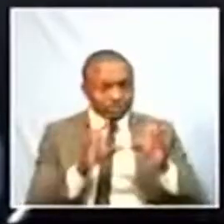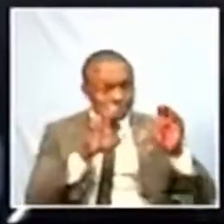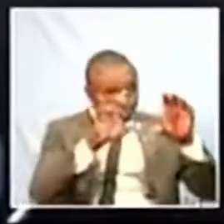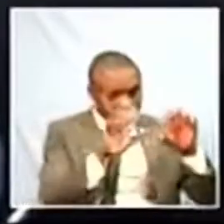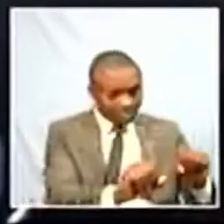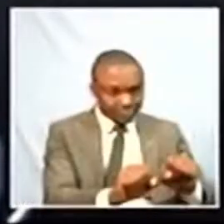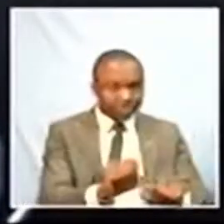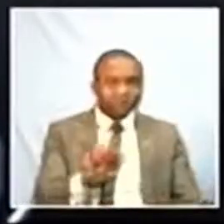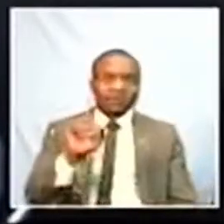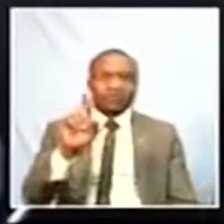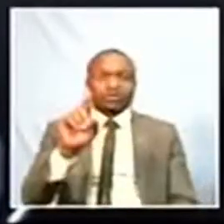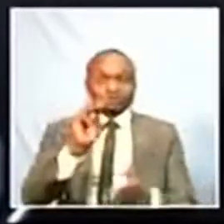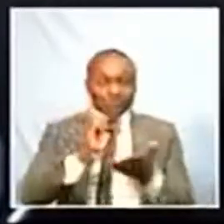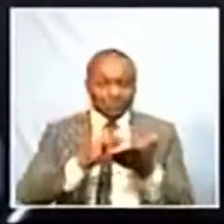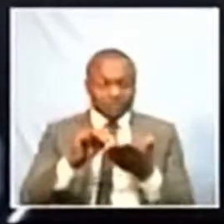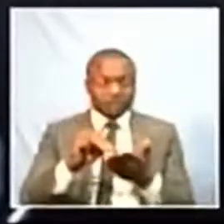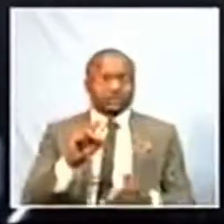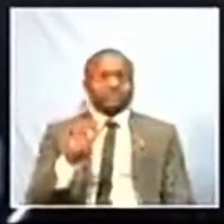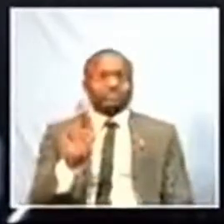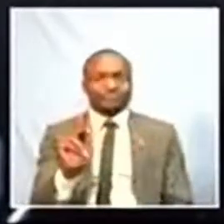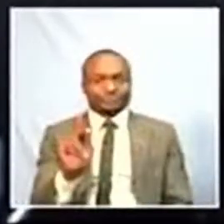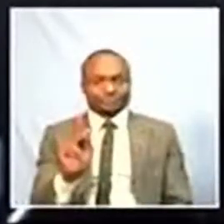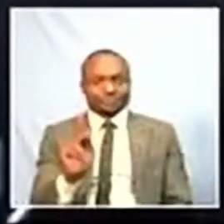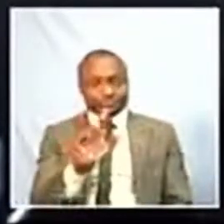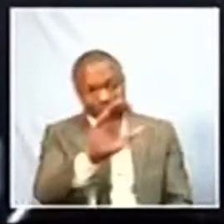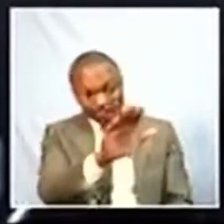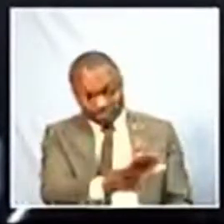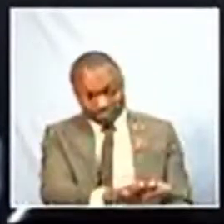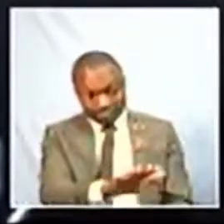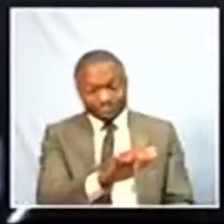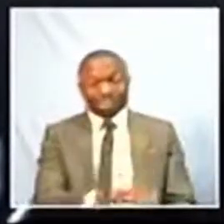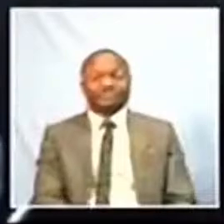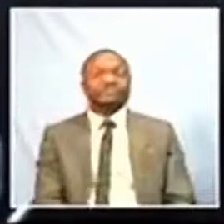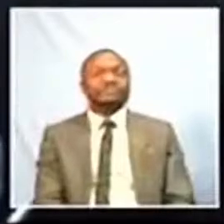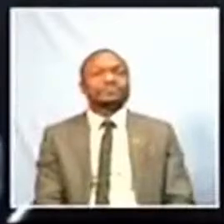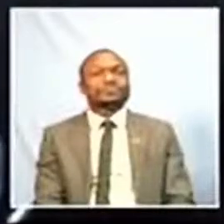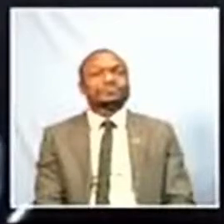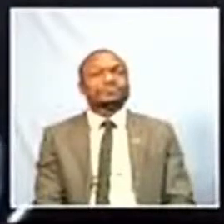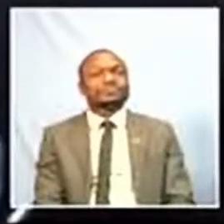million kwacha. It is in a record here.